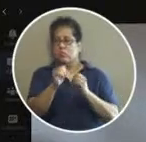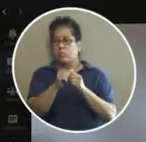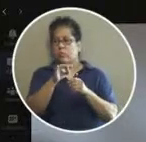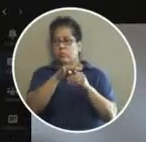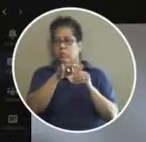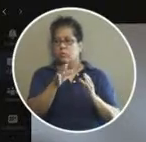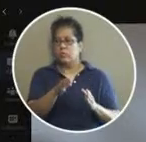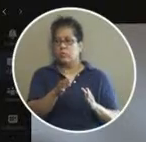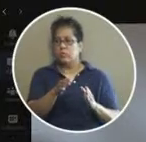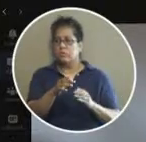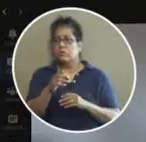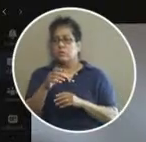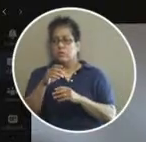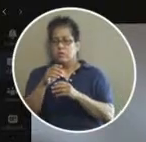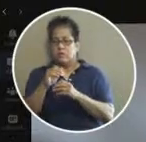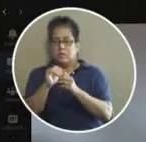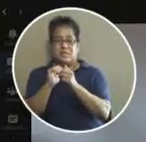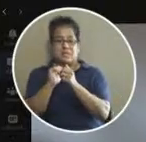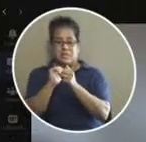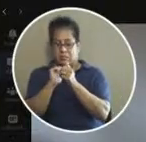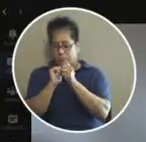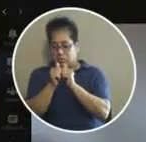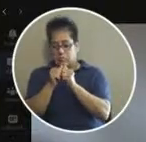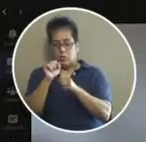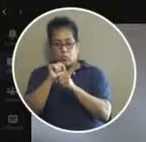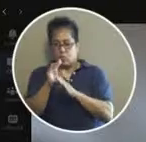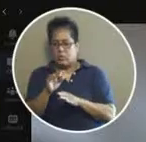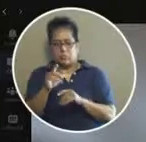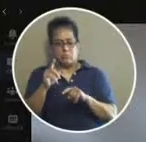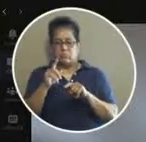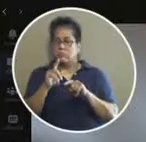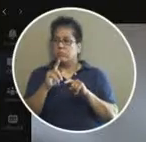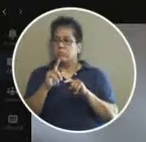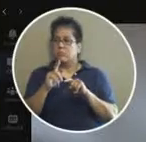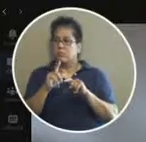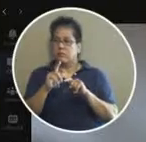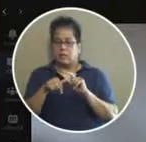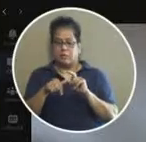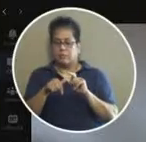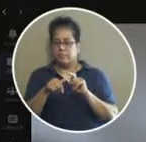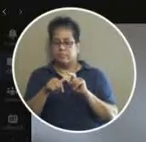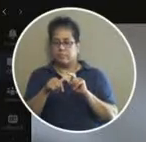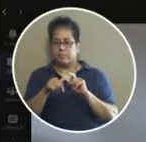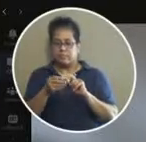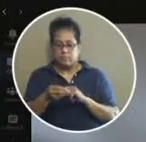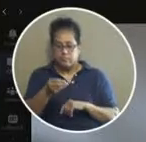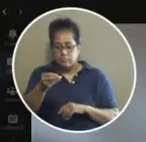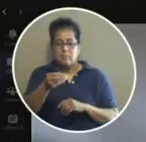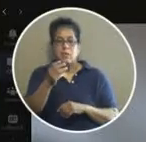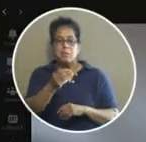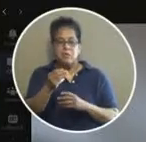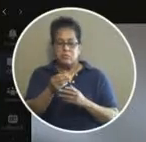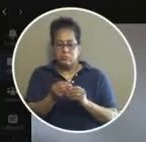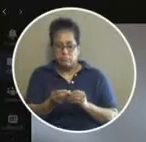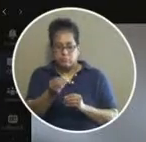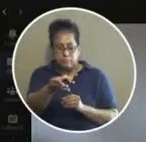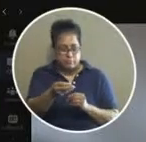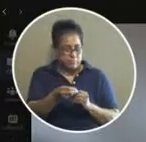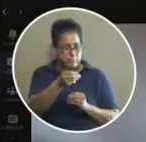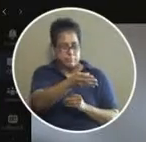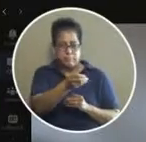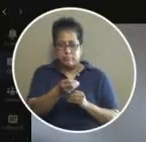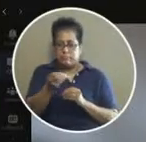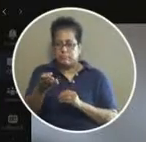voters. Campaign workers will be prohibited from handing any campaign material directly to